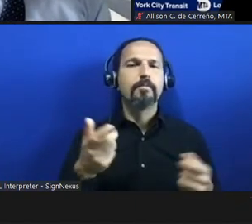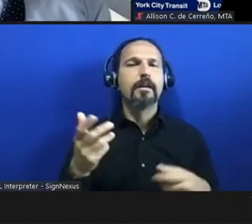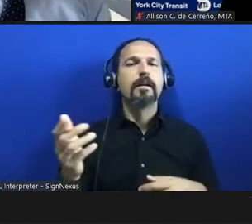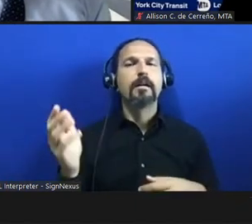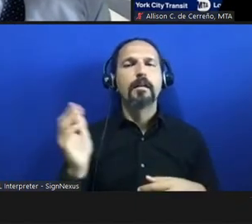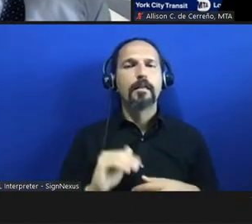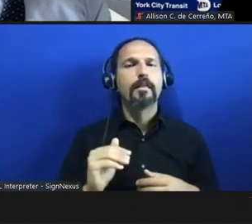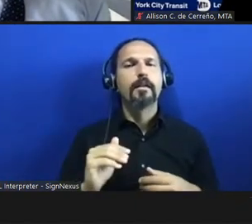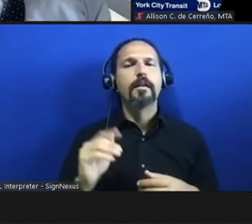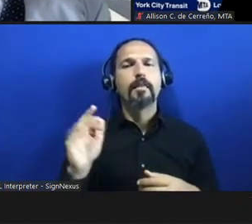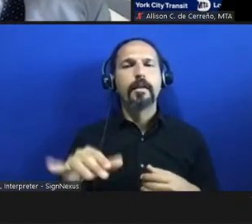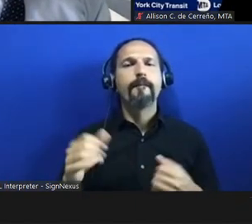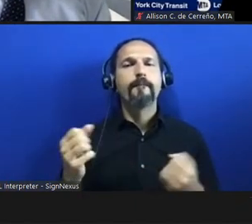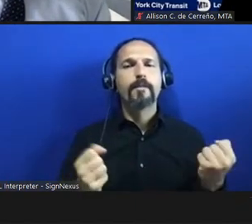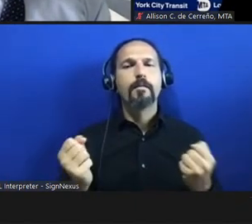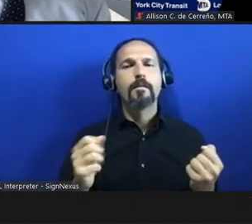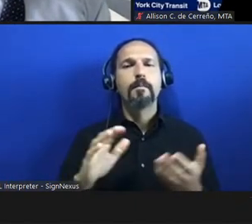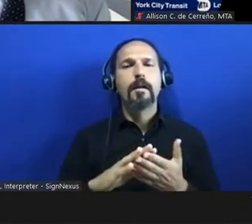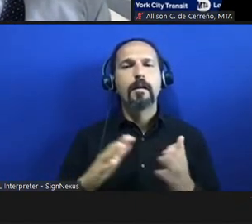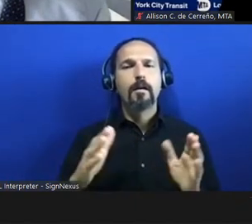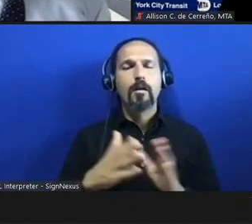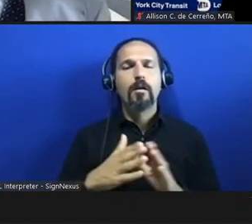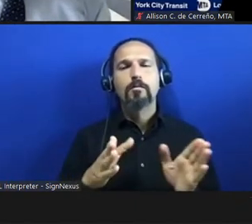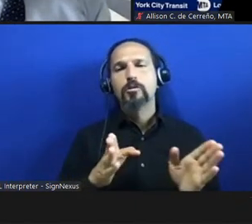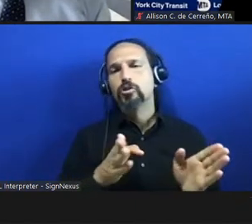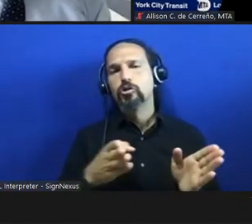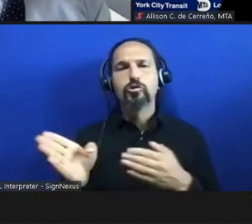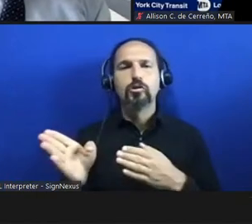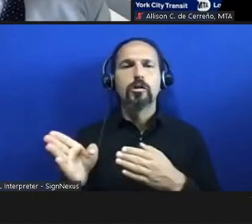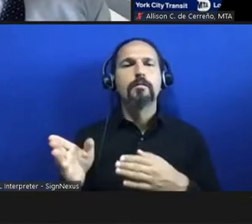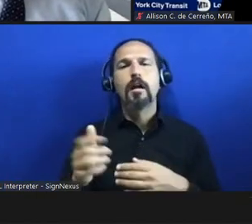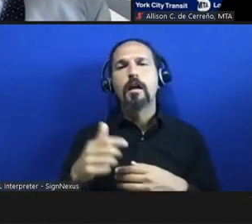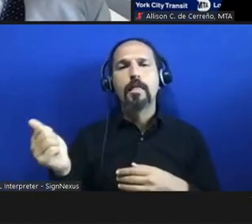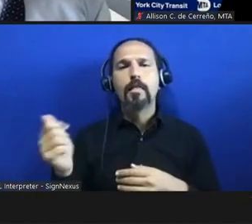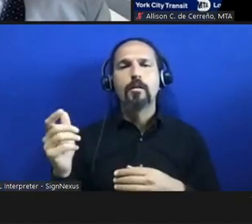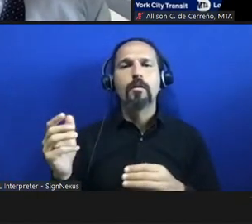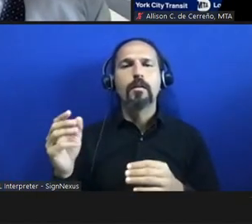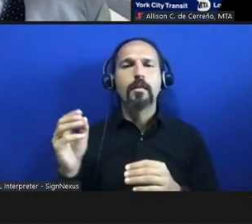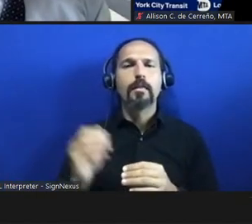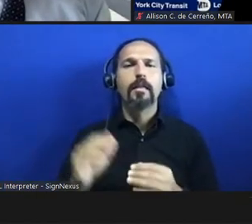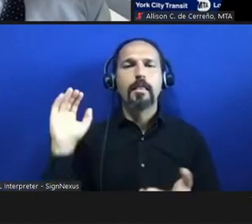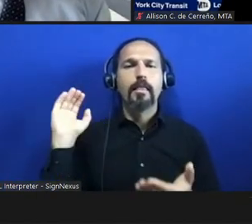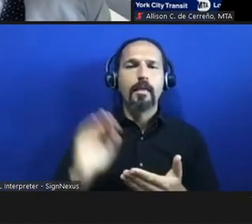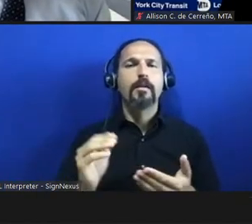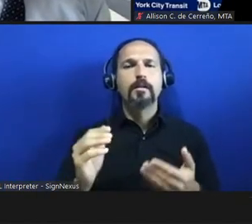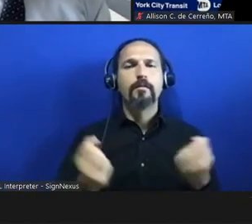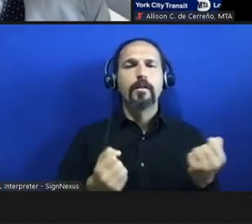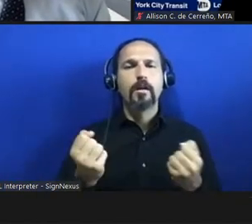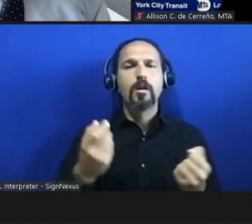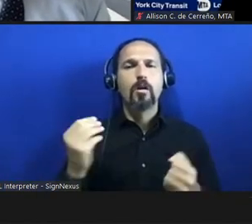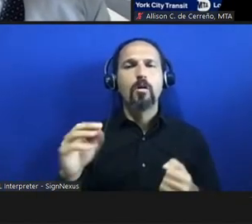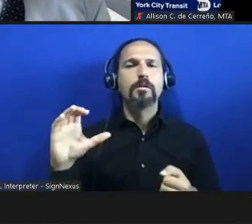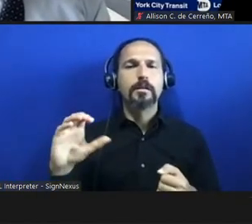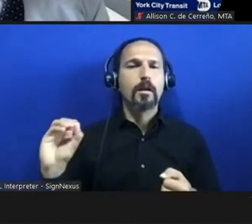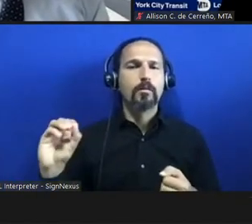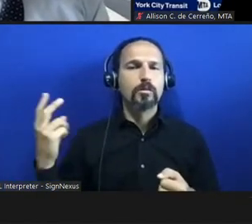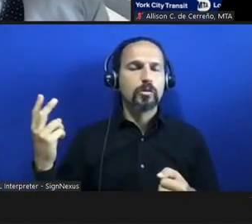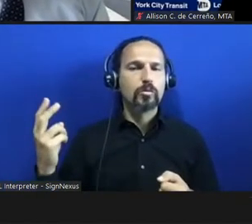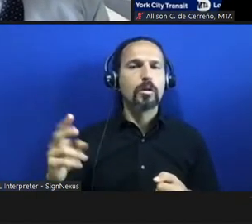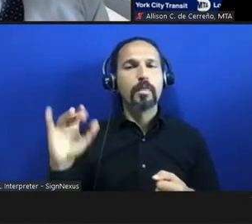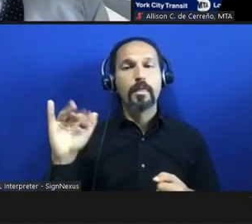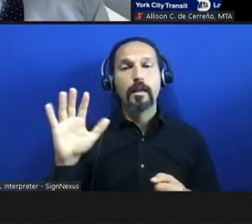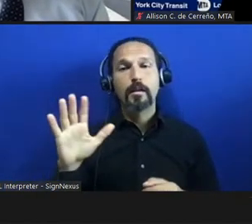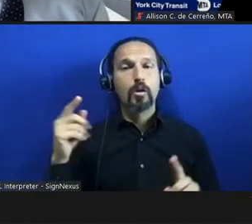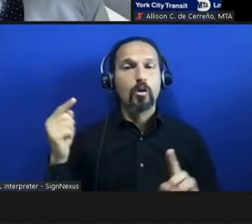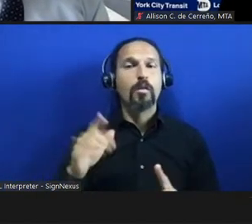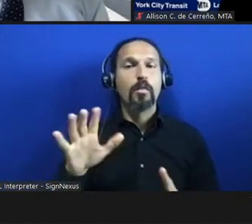shell game where the vehicles will simply be concentrated elsewhere with neither a net reduction in total Vehicles nor carbon emissions which are two stated goals